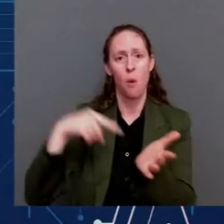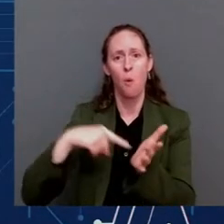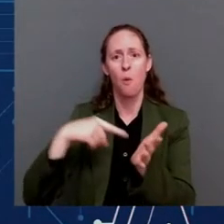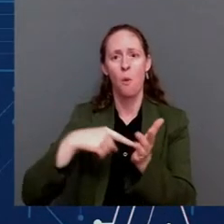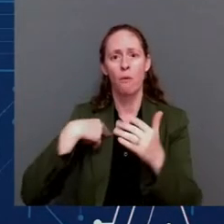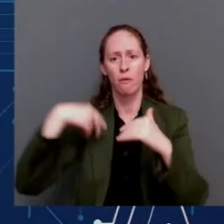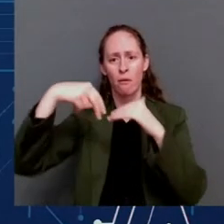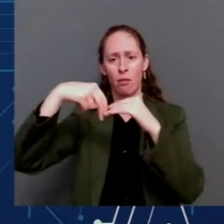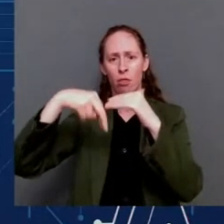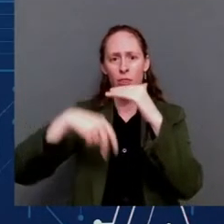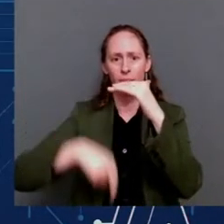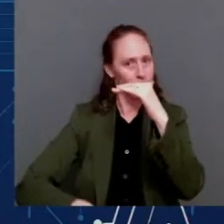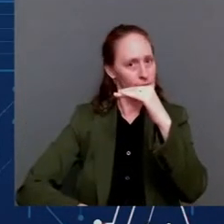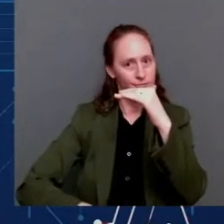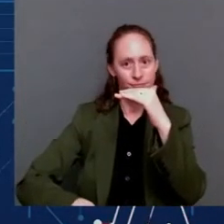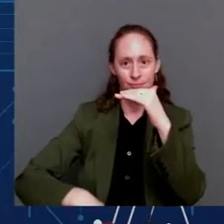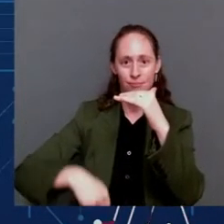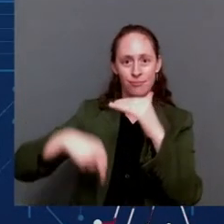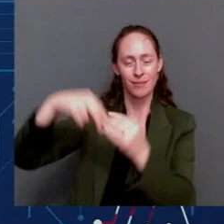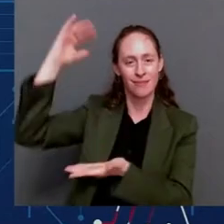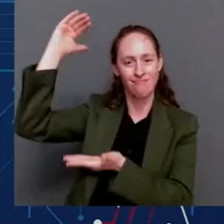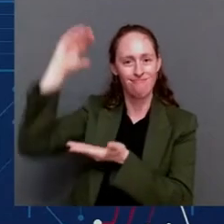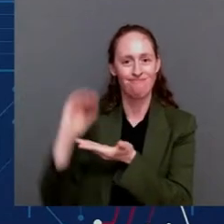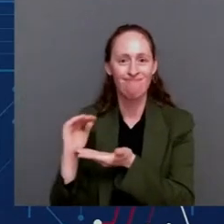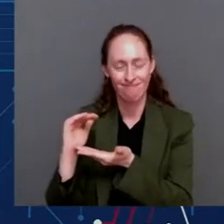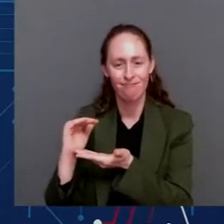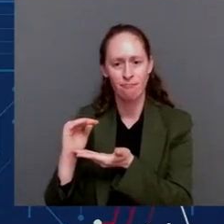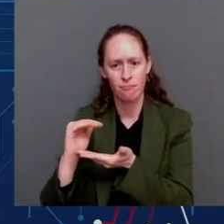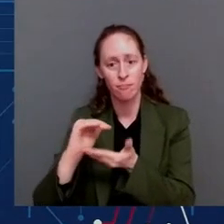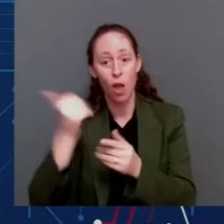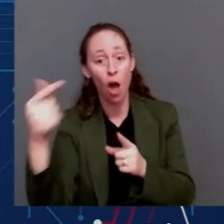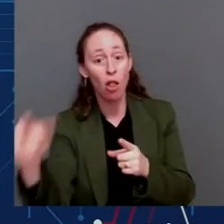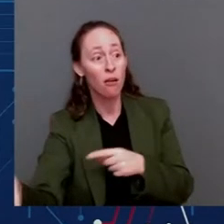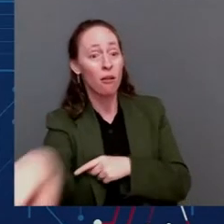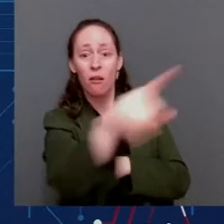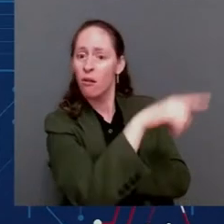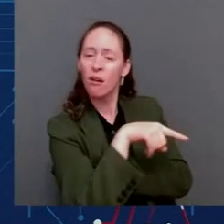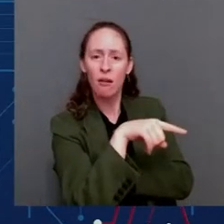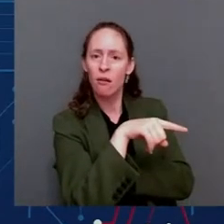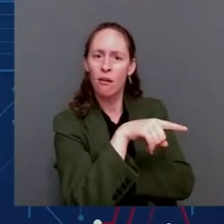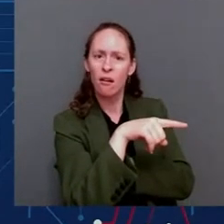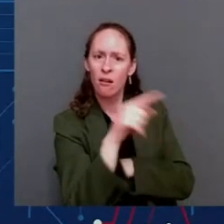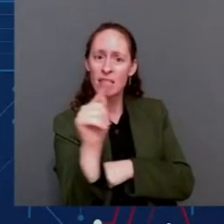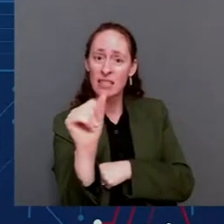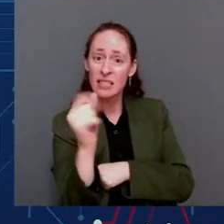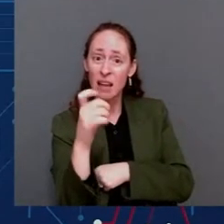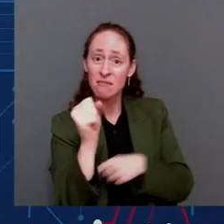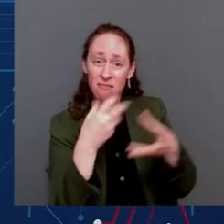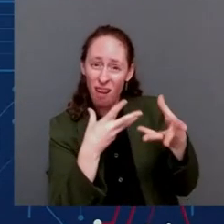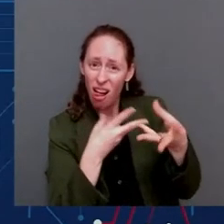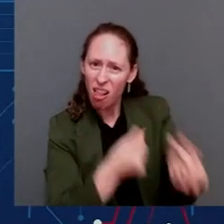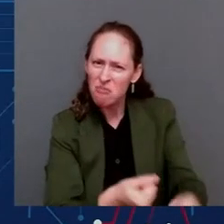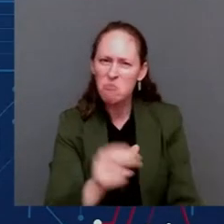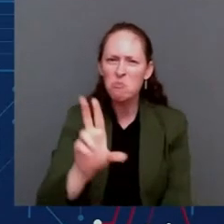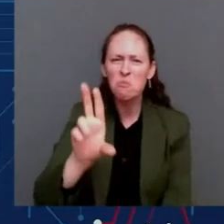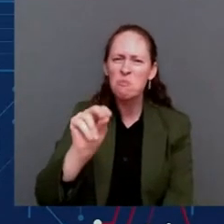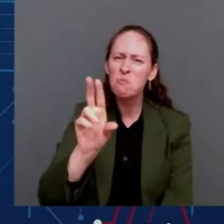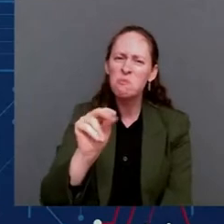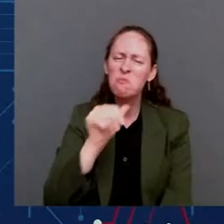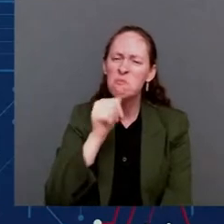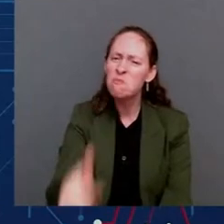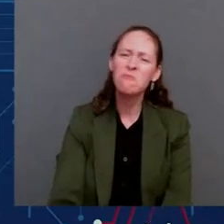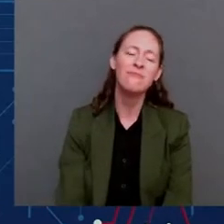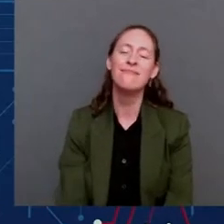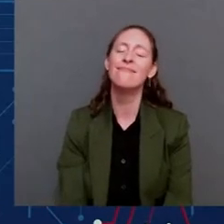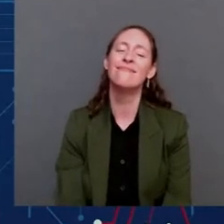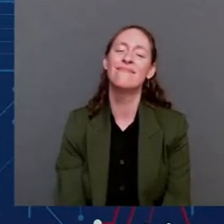And best of all, we are home to the hardest working people, the most innovative companies in the world, and there are at least